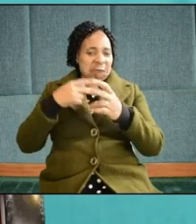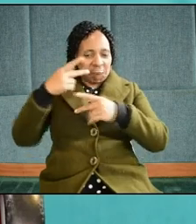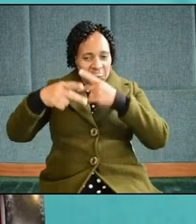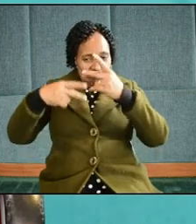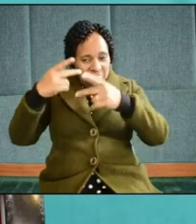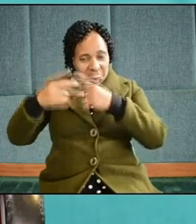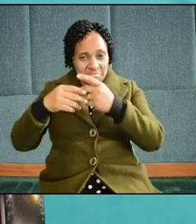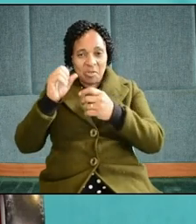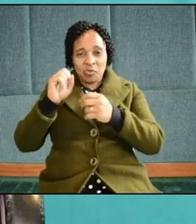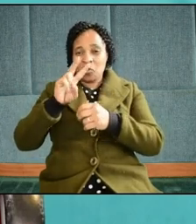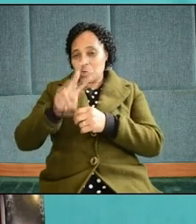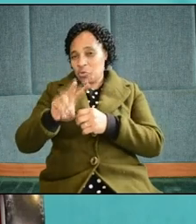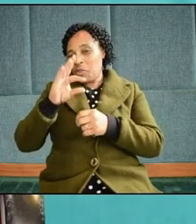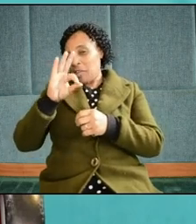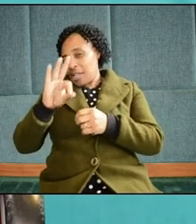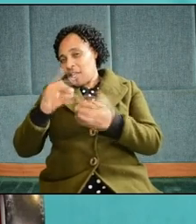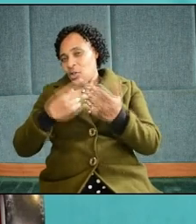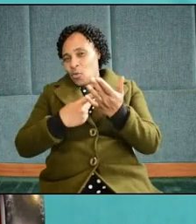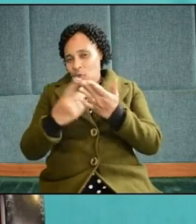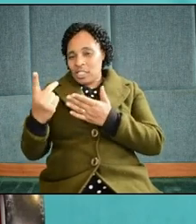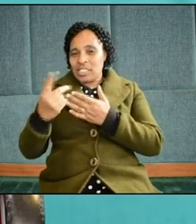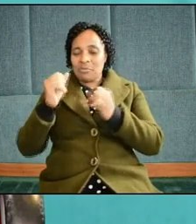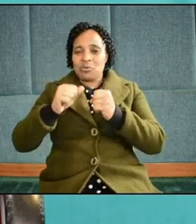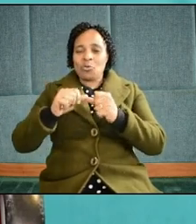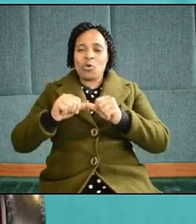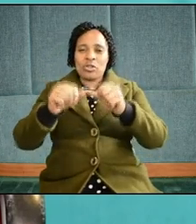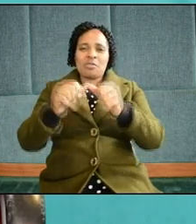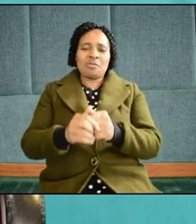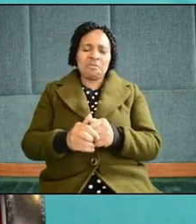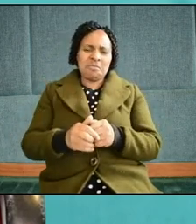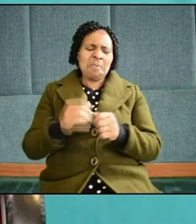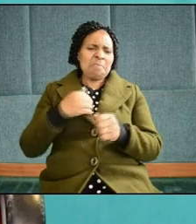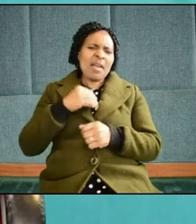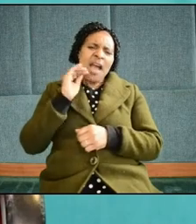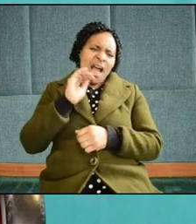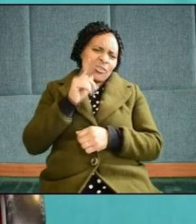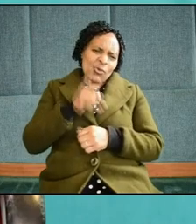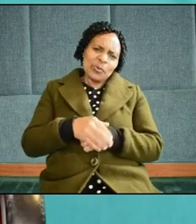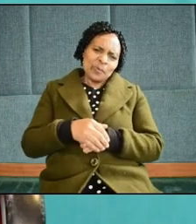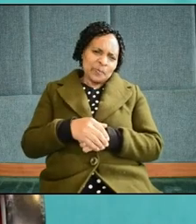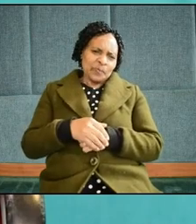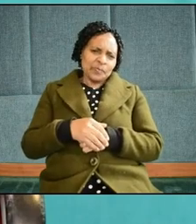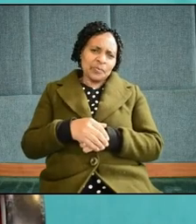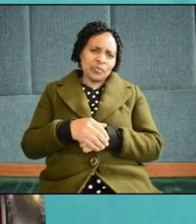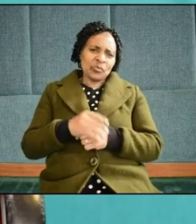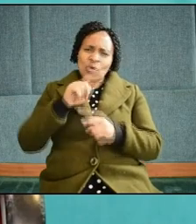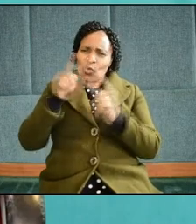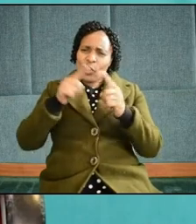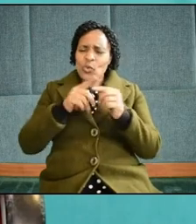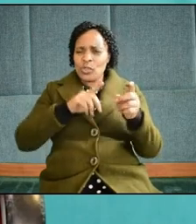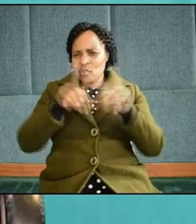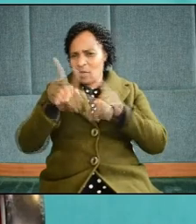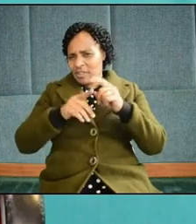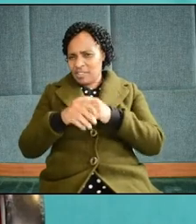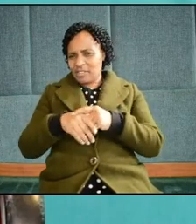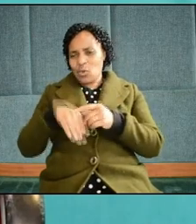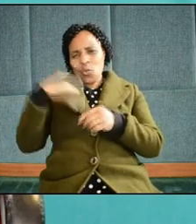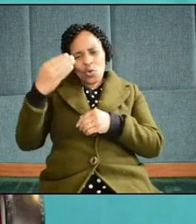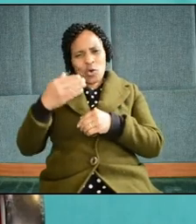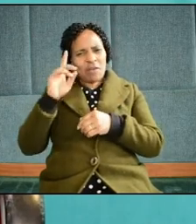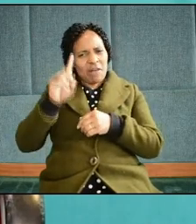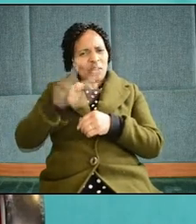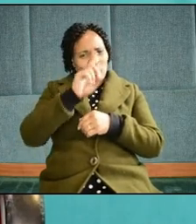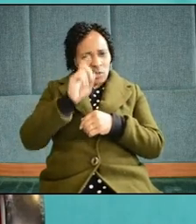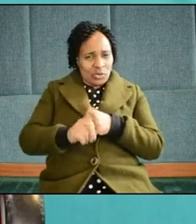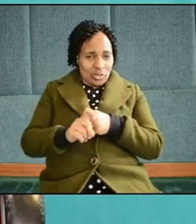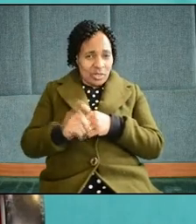prospective 2 to 3 weeks that they were supposed to go on. Now, you know, if I was to ask you, when you're traveling, you always, the first